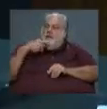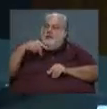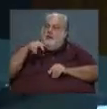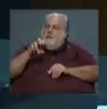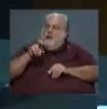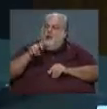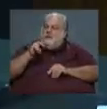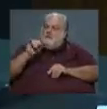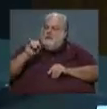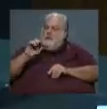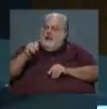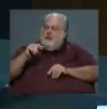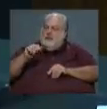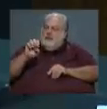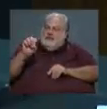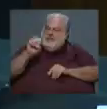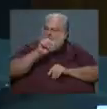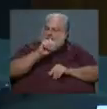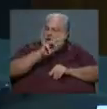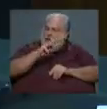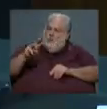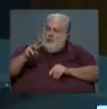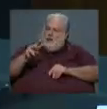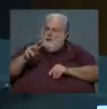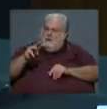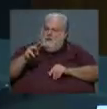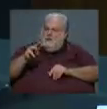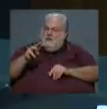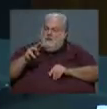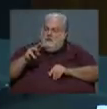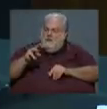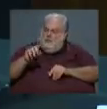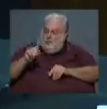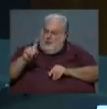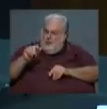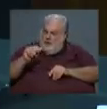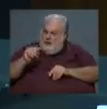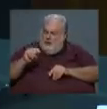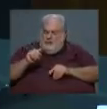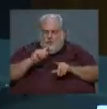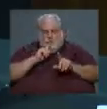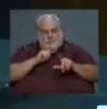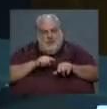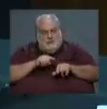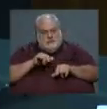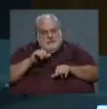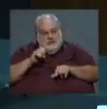Little Rock, West Little Rock, and West Little Rock. Do you know where those locations are going to be? Yes.